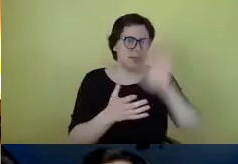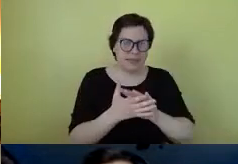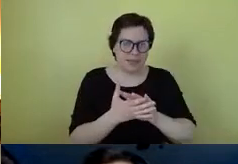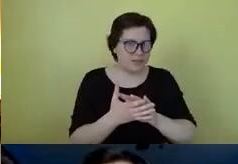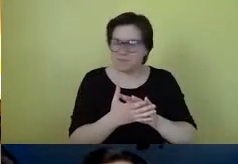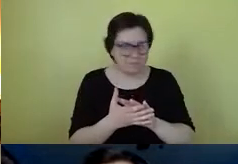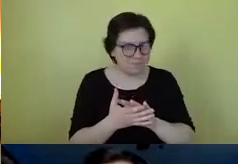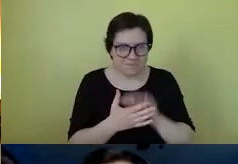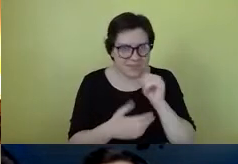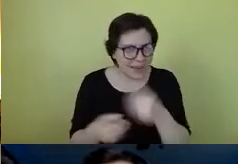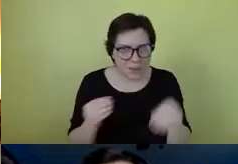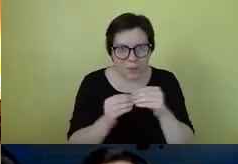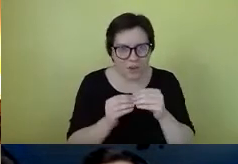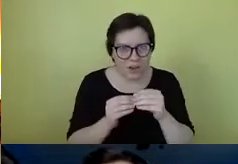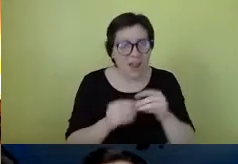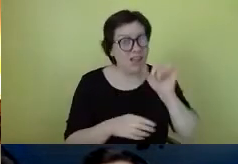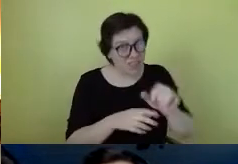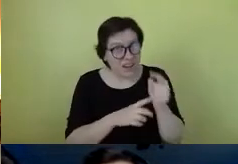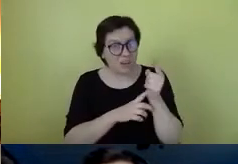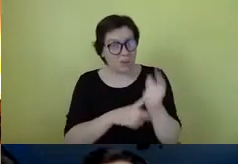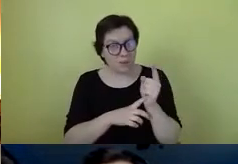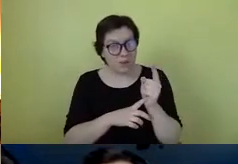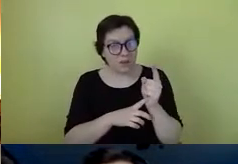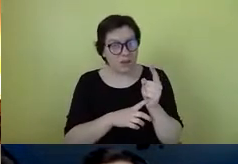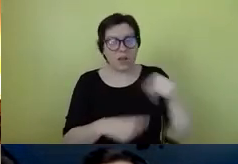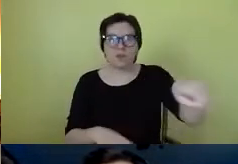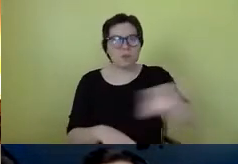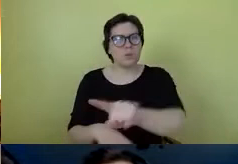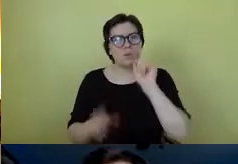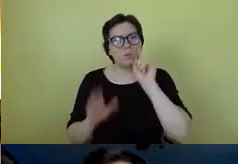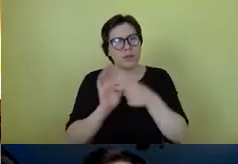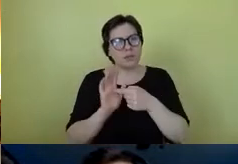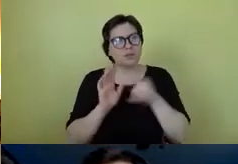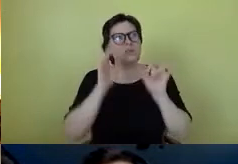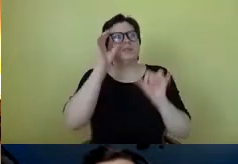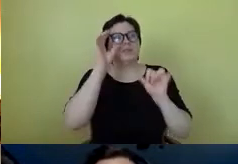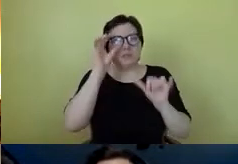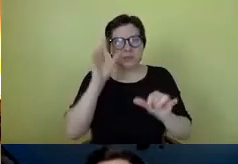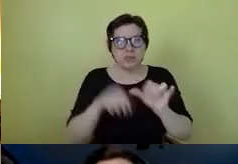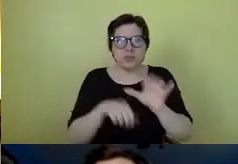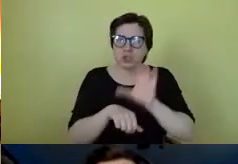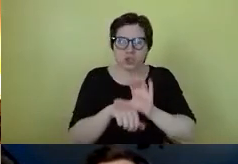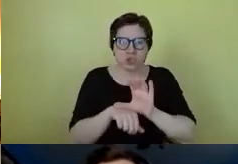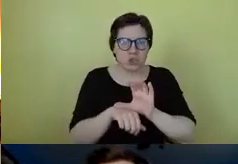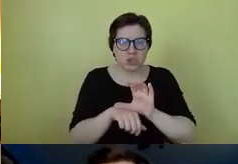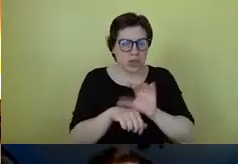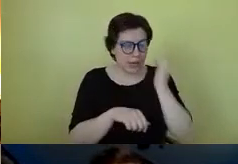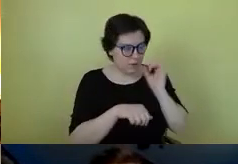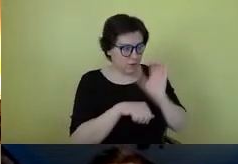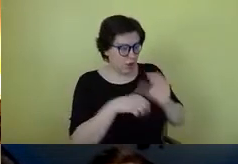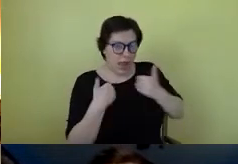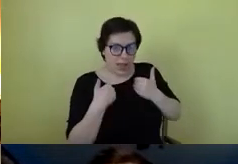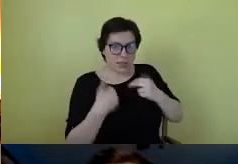at that moment that you realize that if the church has any voice,